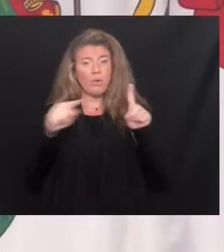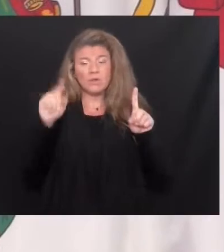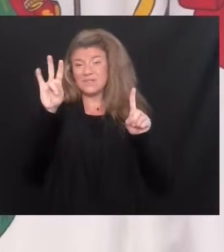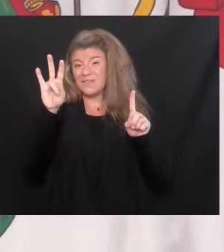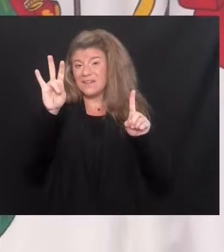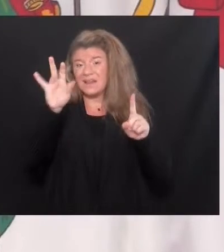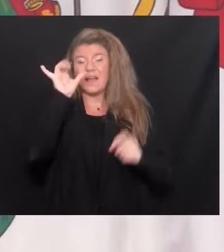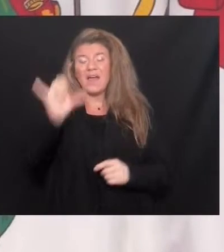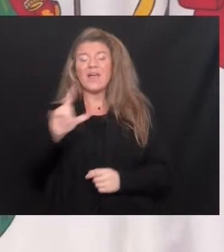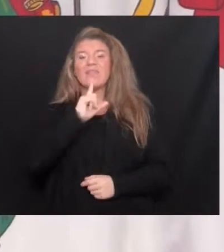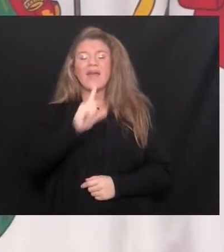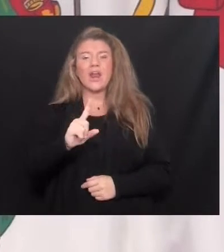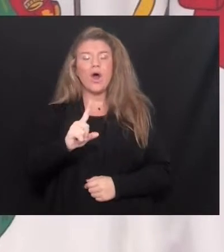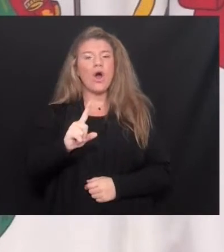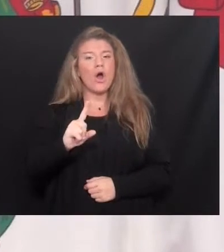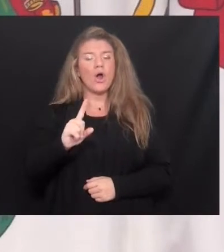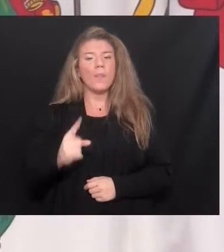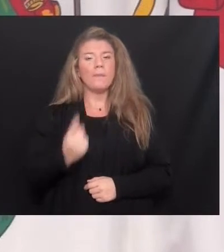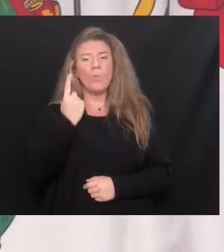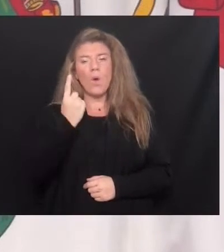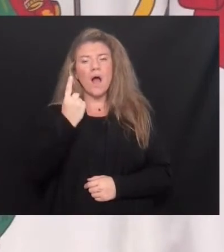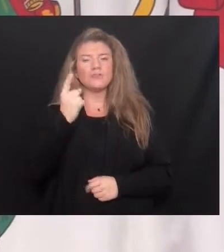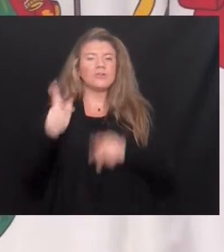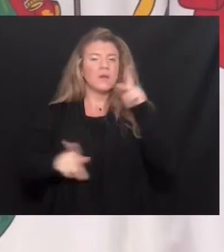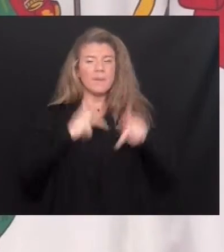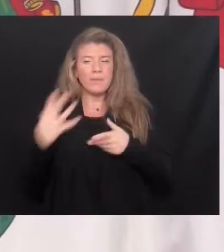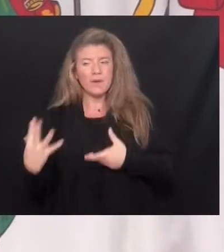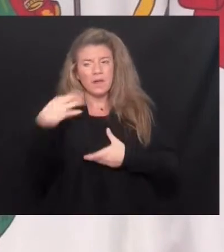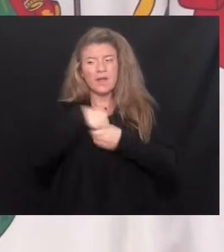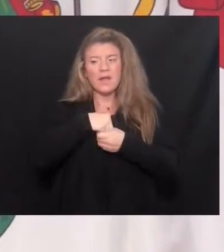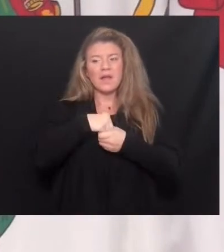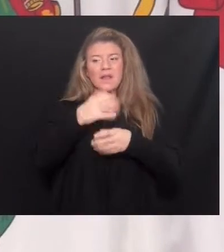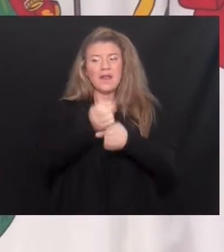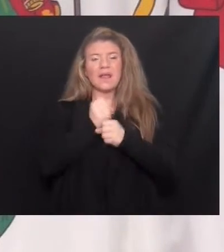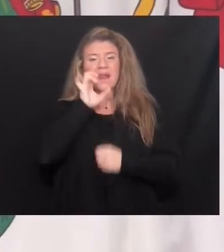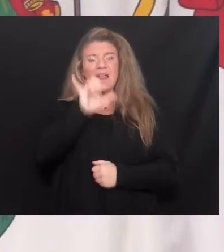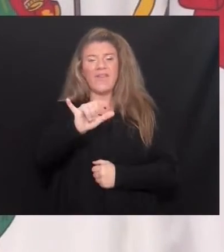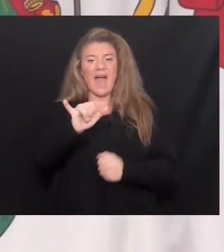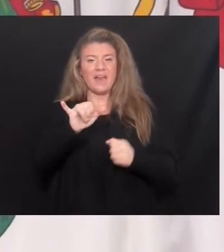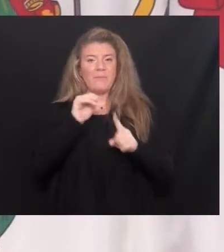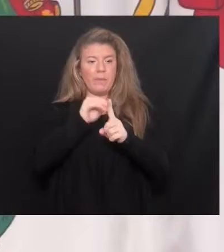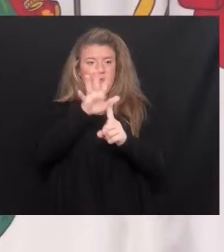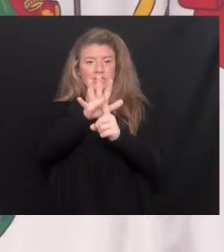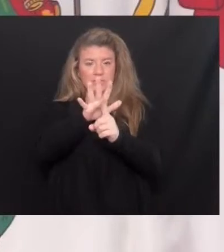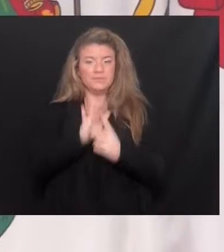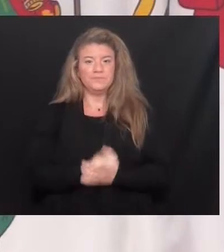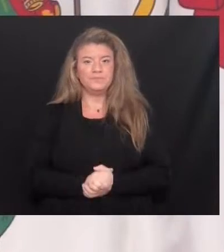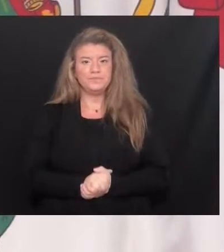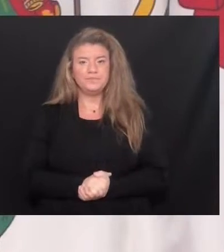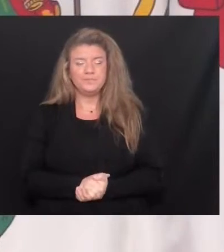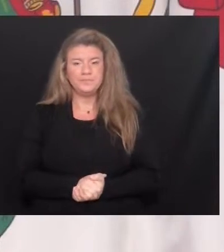that are ones that are getting this of that state's population.